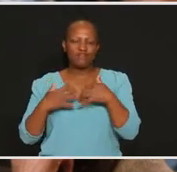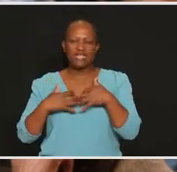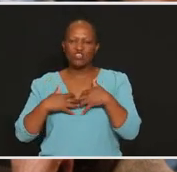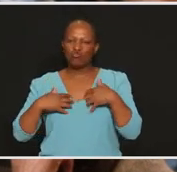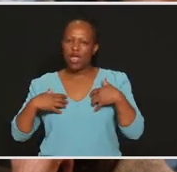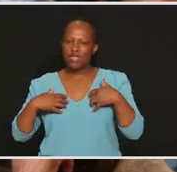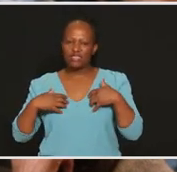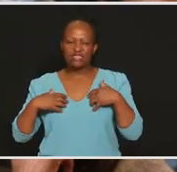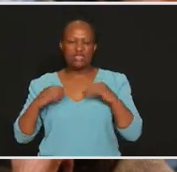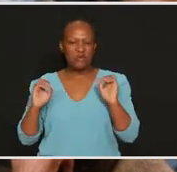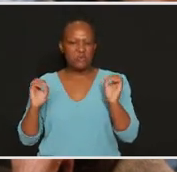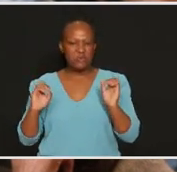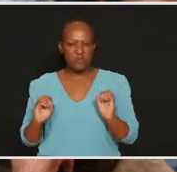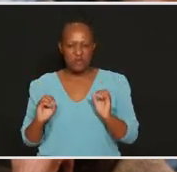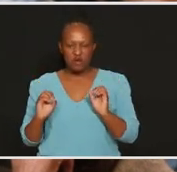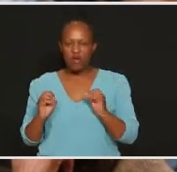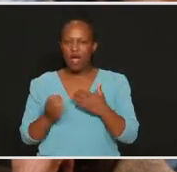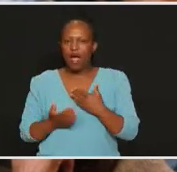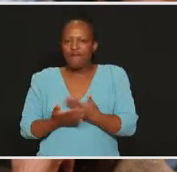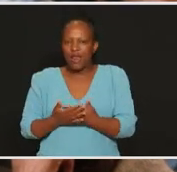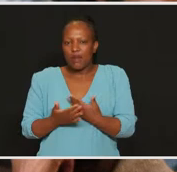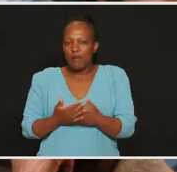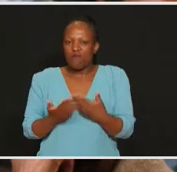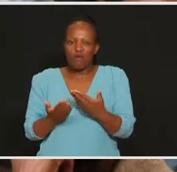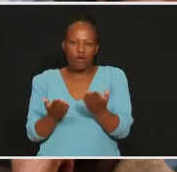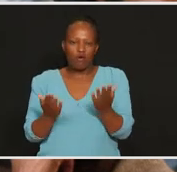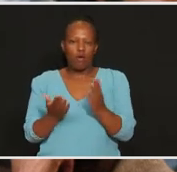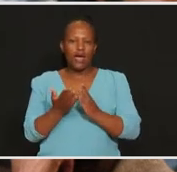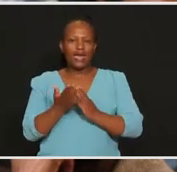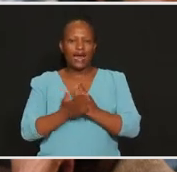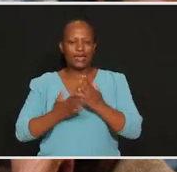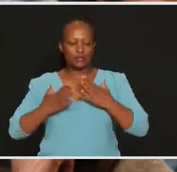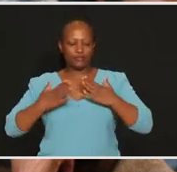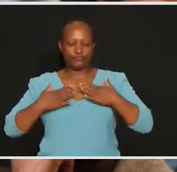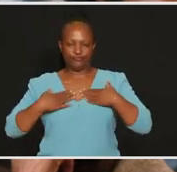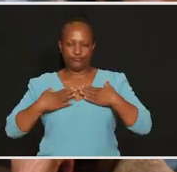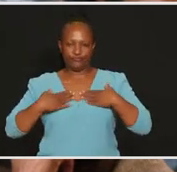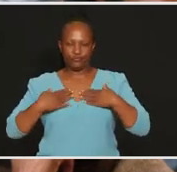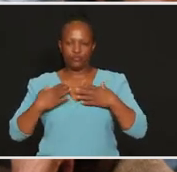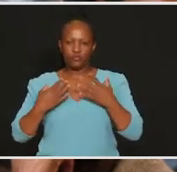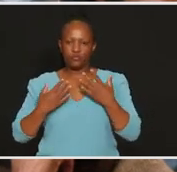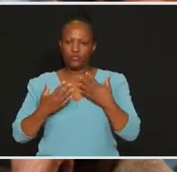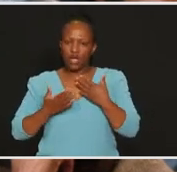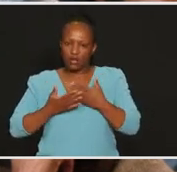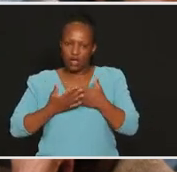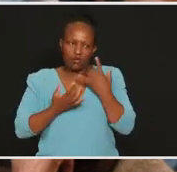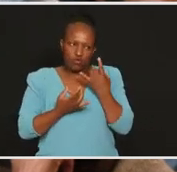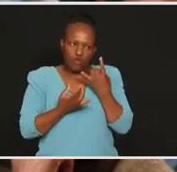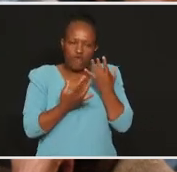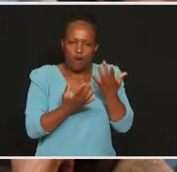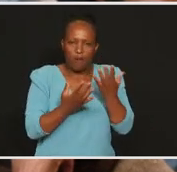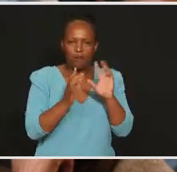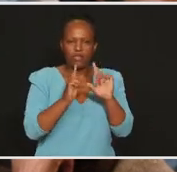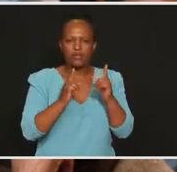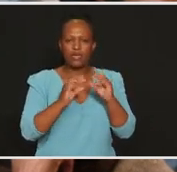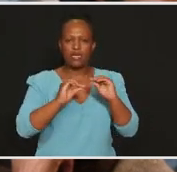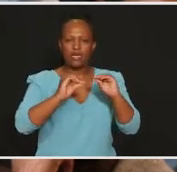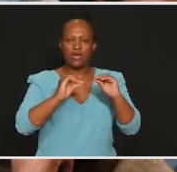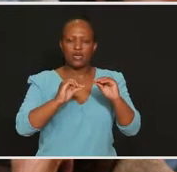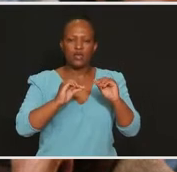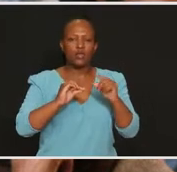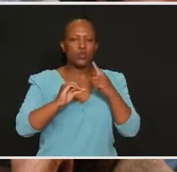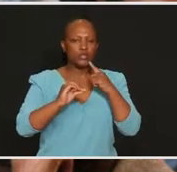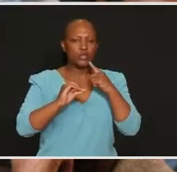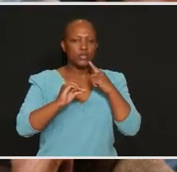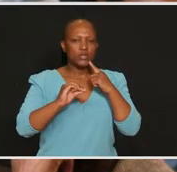to everybody it's my rights not it's my right to notify the Departments of Education that